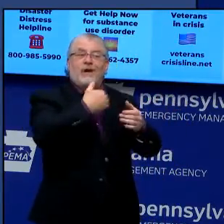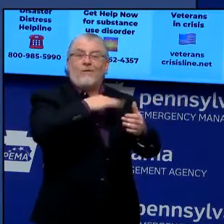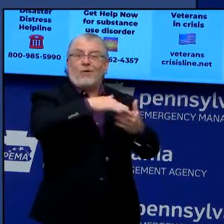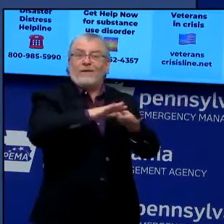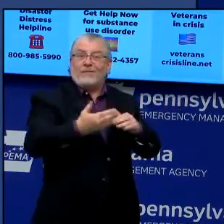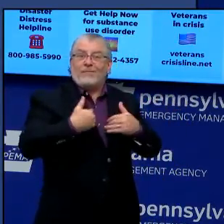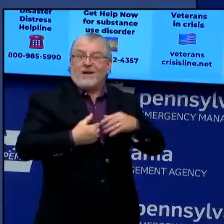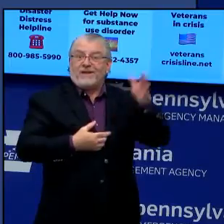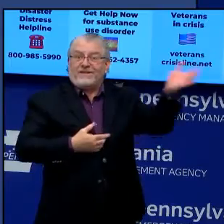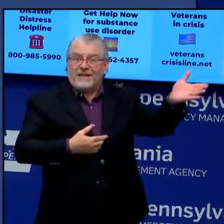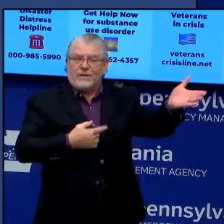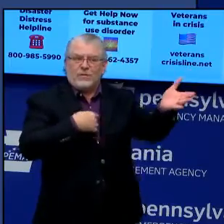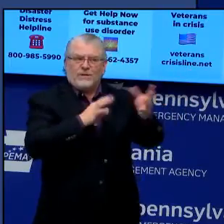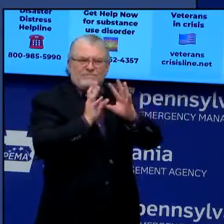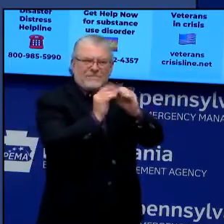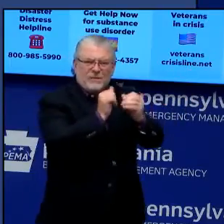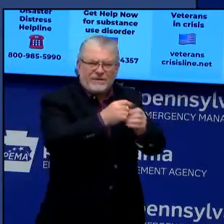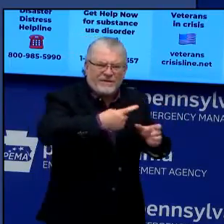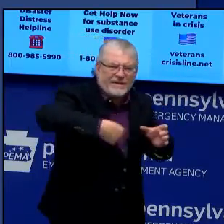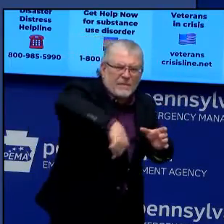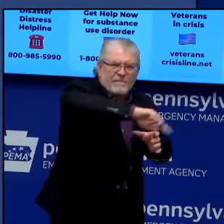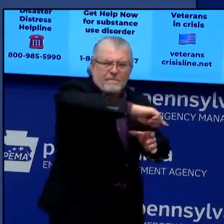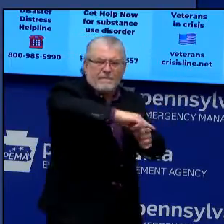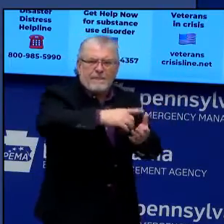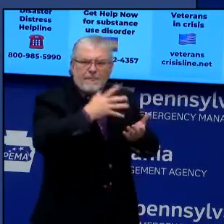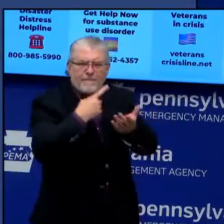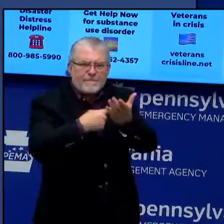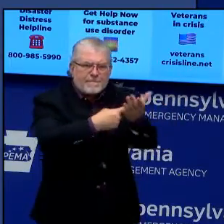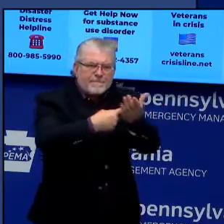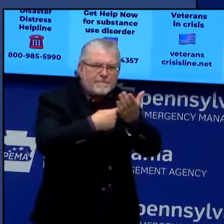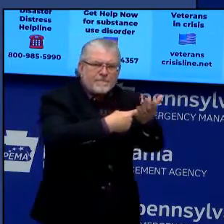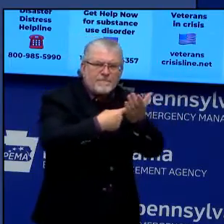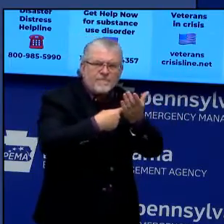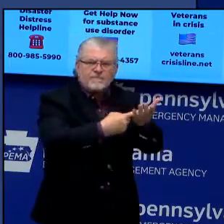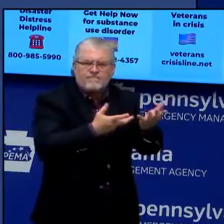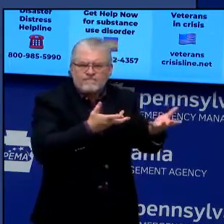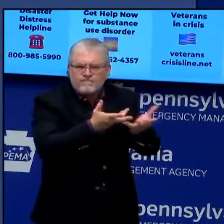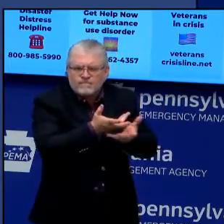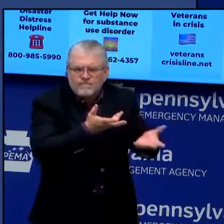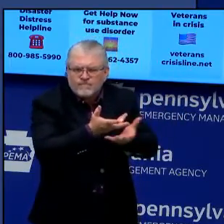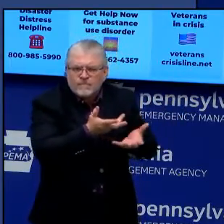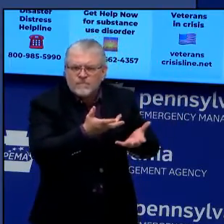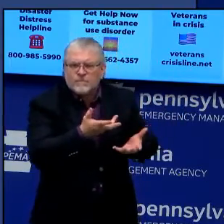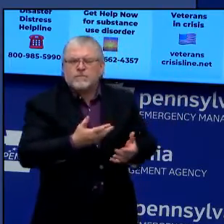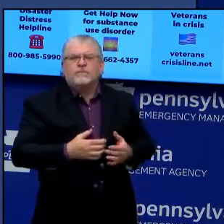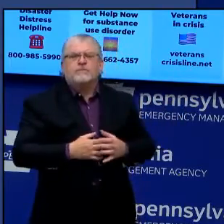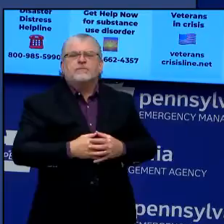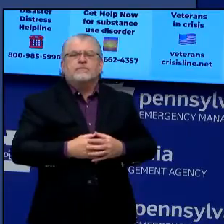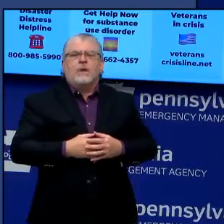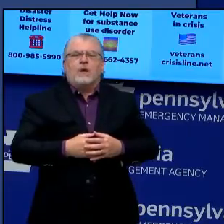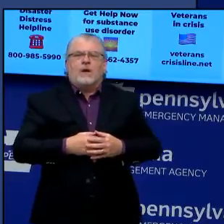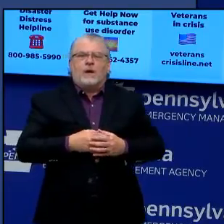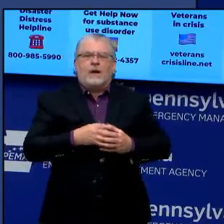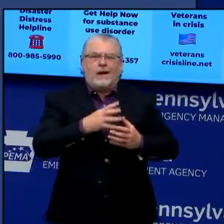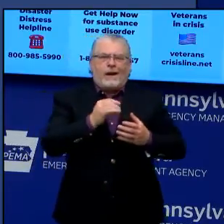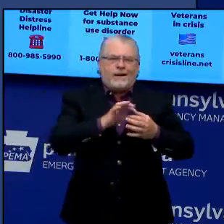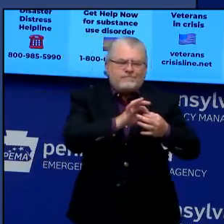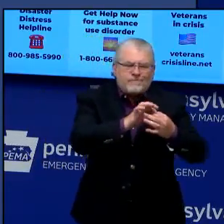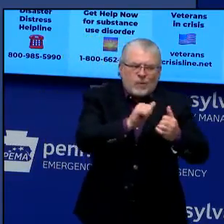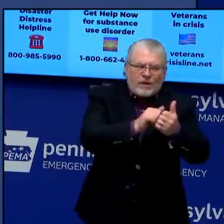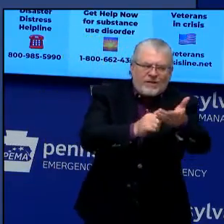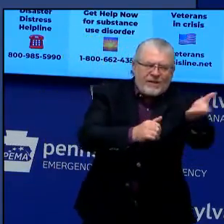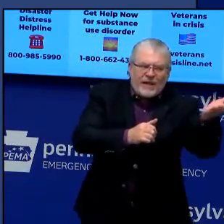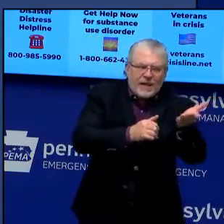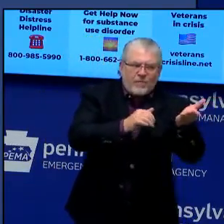have a meeting next week. And we want to make sure we can do everything we can to work collaboratively with the Coroners Association. Of